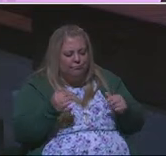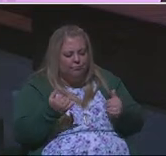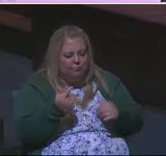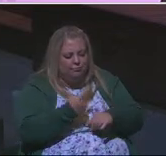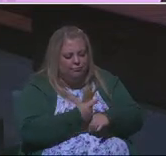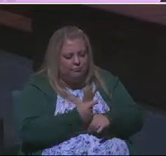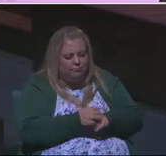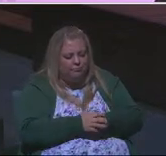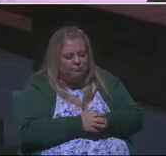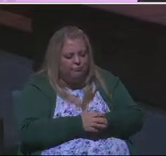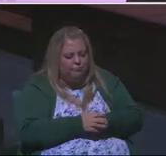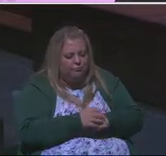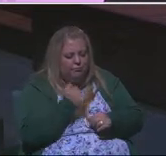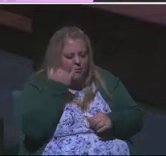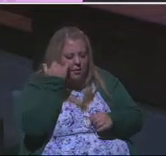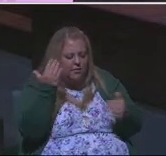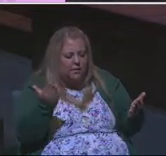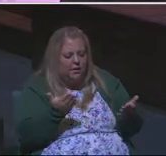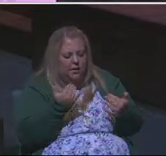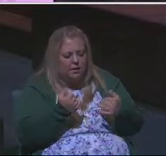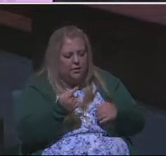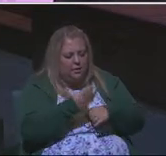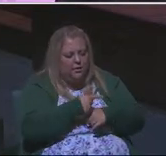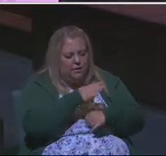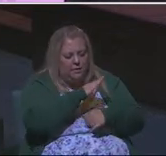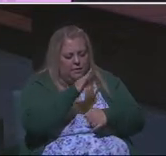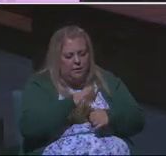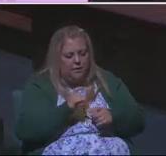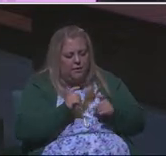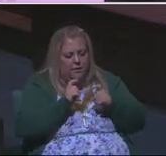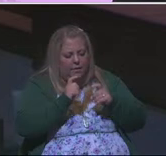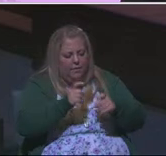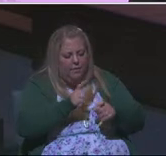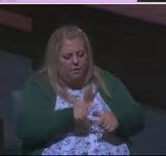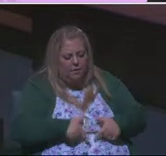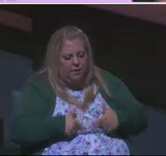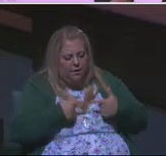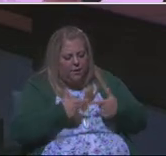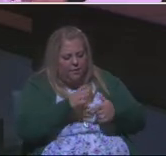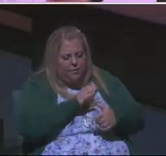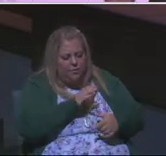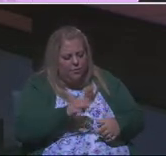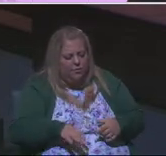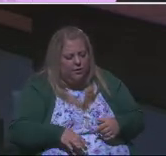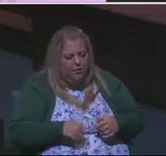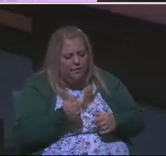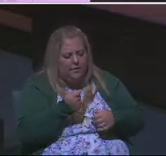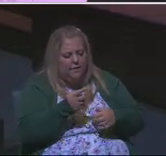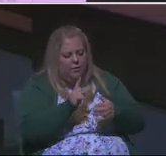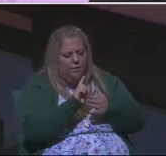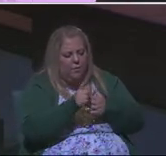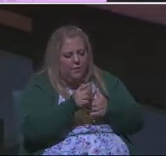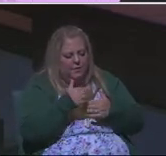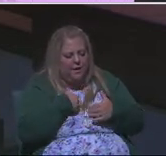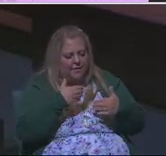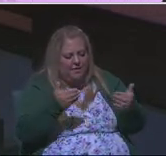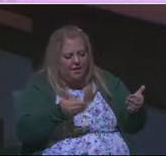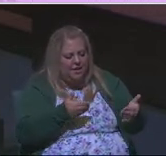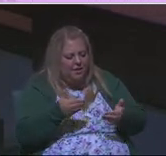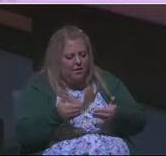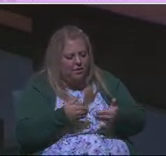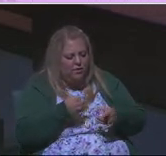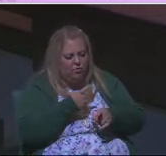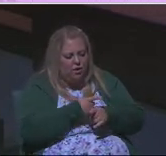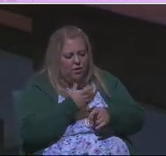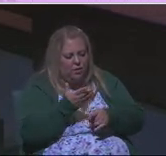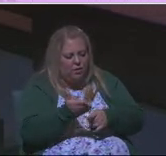If you're here today and you've never given your life to Christ, in a few moments we're going to have an invitation. And from right where you